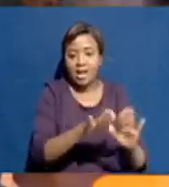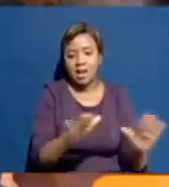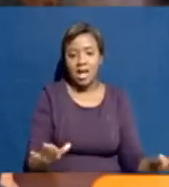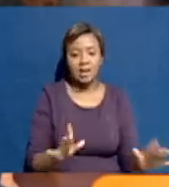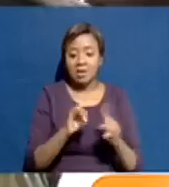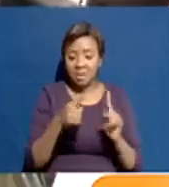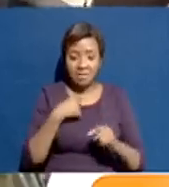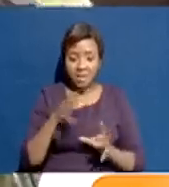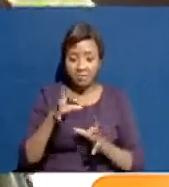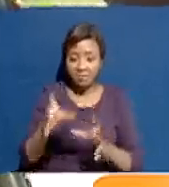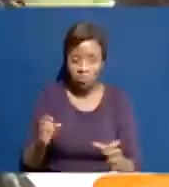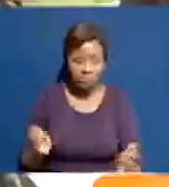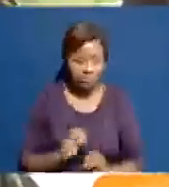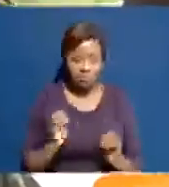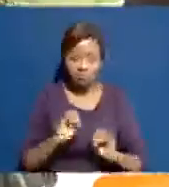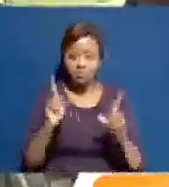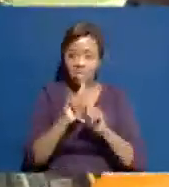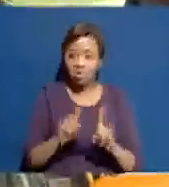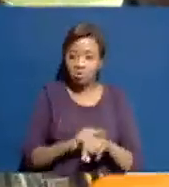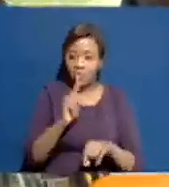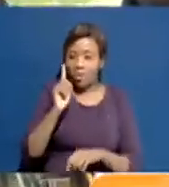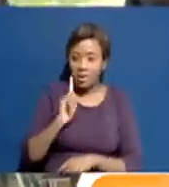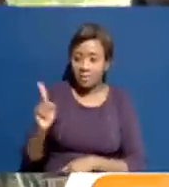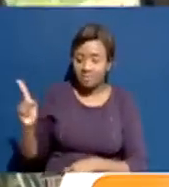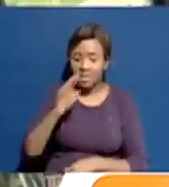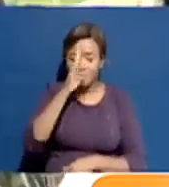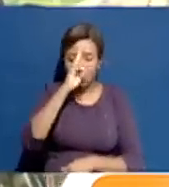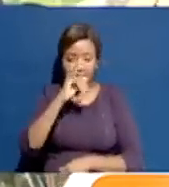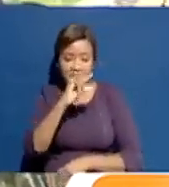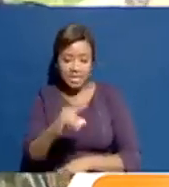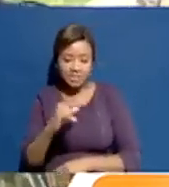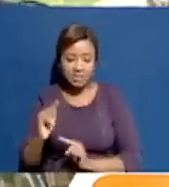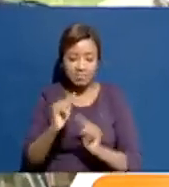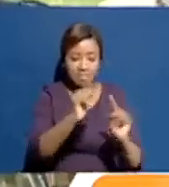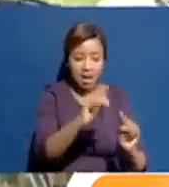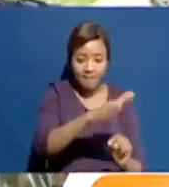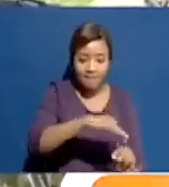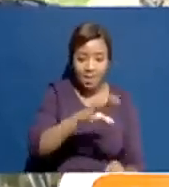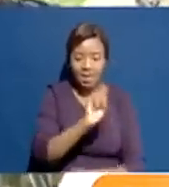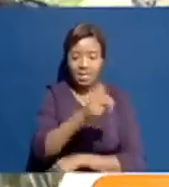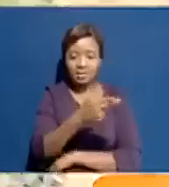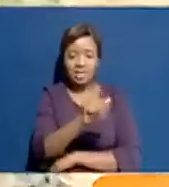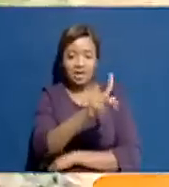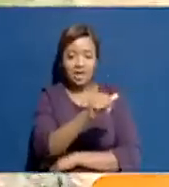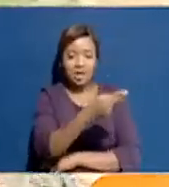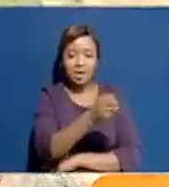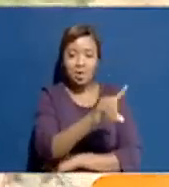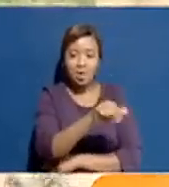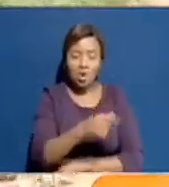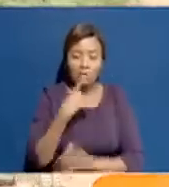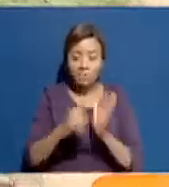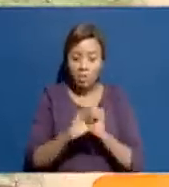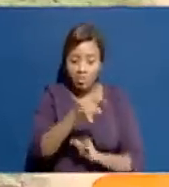said piece of land. During his tour of Shakahola Forest, Inspector General of Police Jafet Kome said that the ownership of